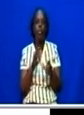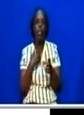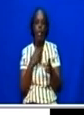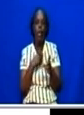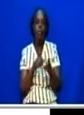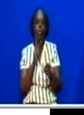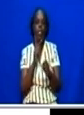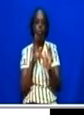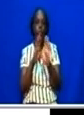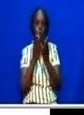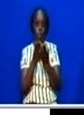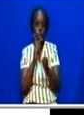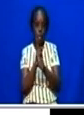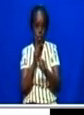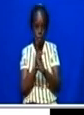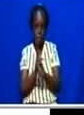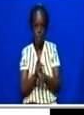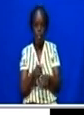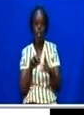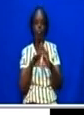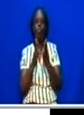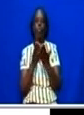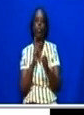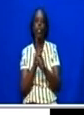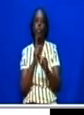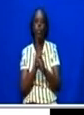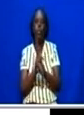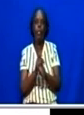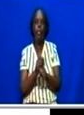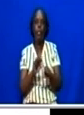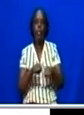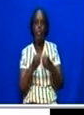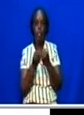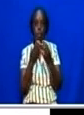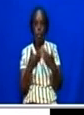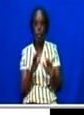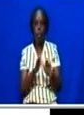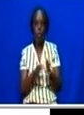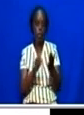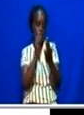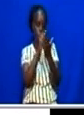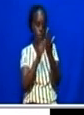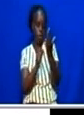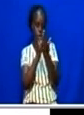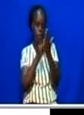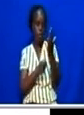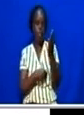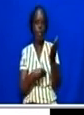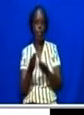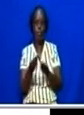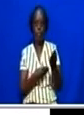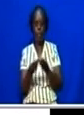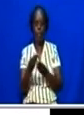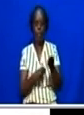the bookkeeping. And in bookkeeping is the systematic way of recording